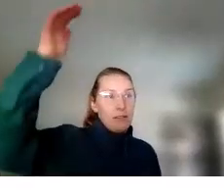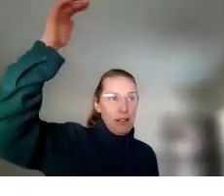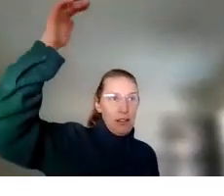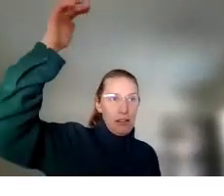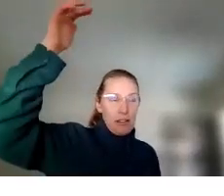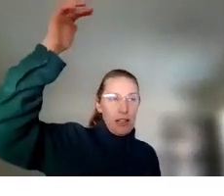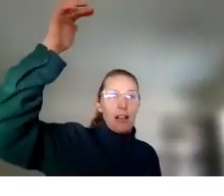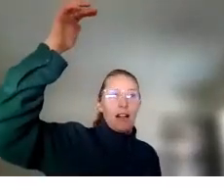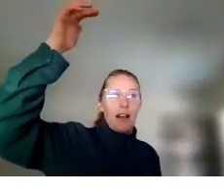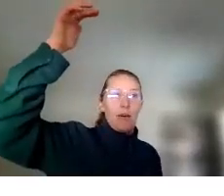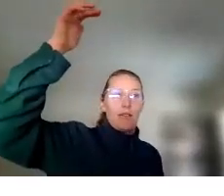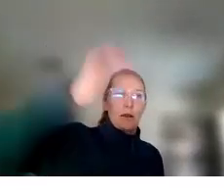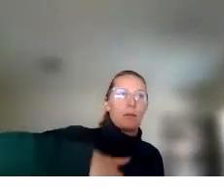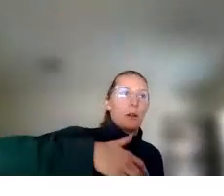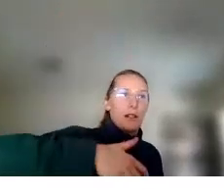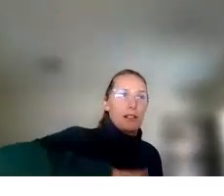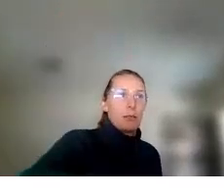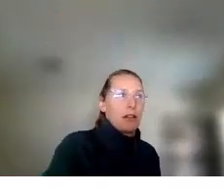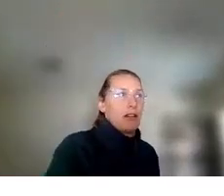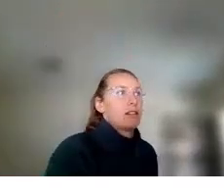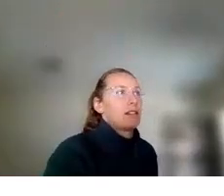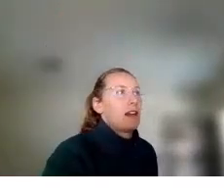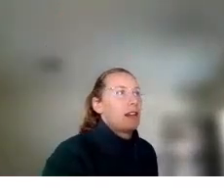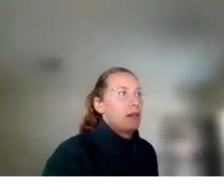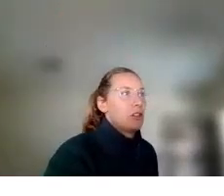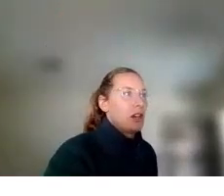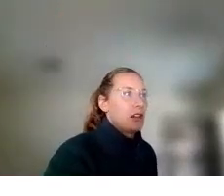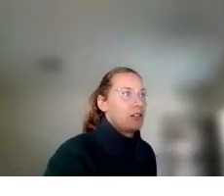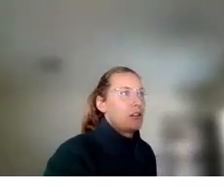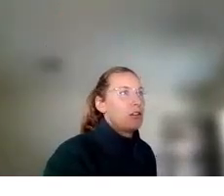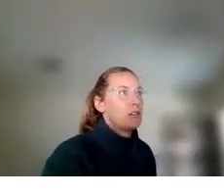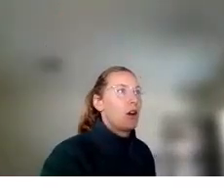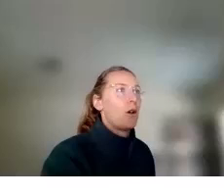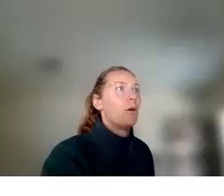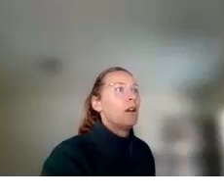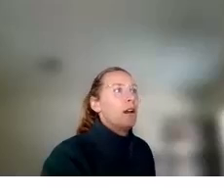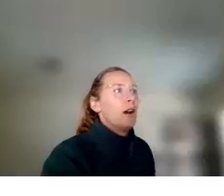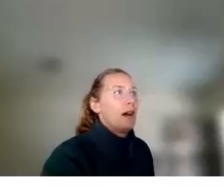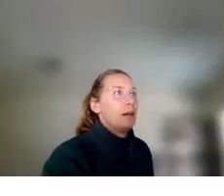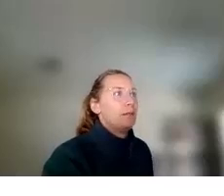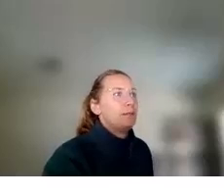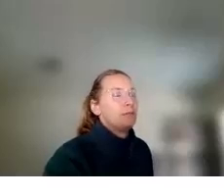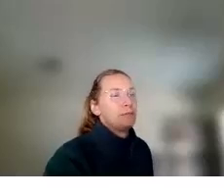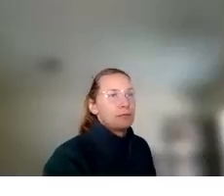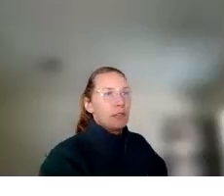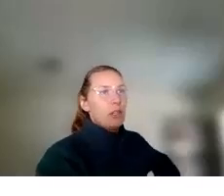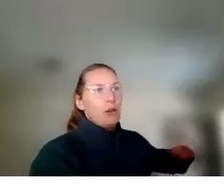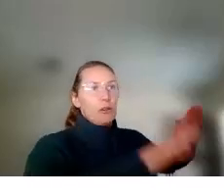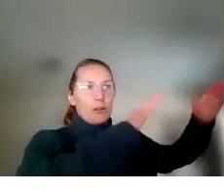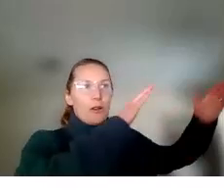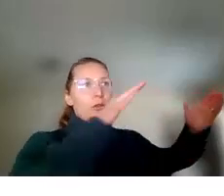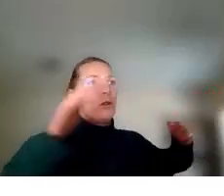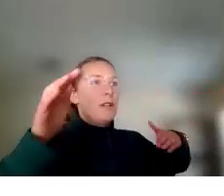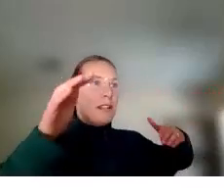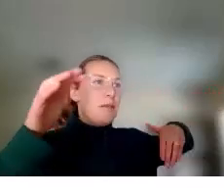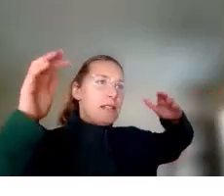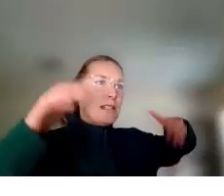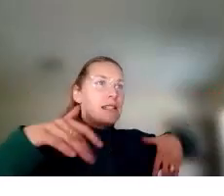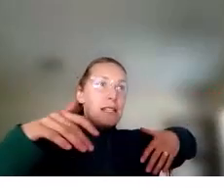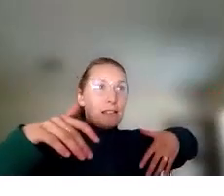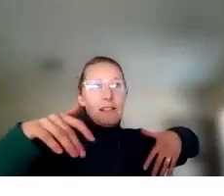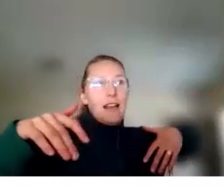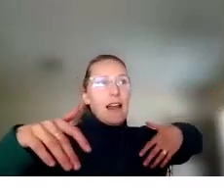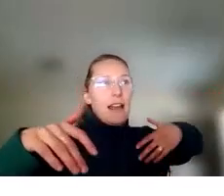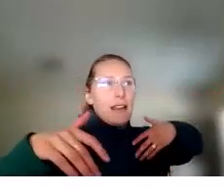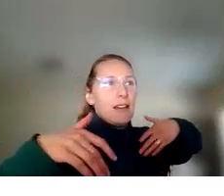actually, the CLLI waiver will experience that name change. So, you're enrolling them